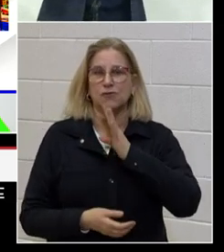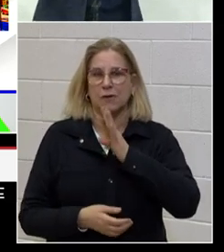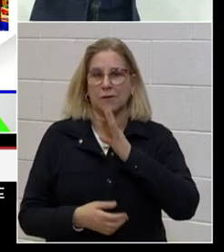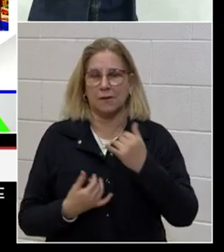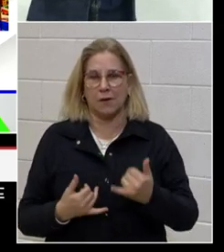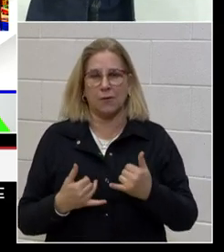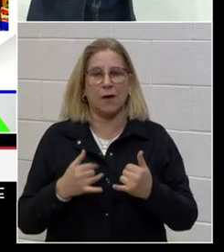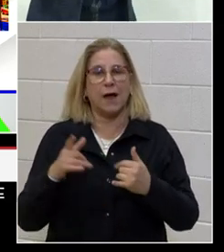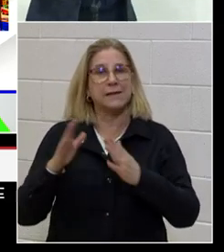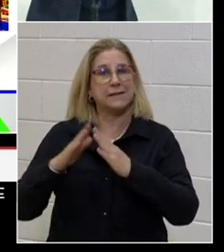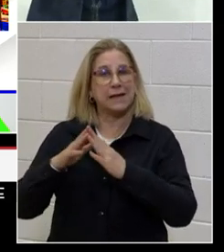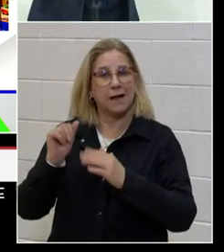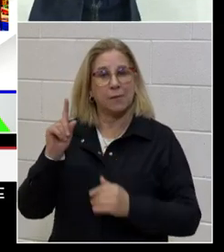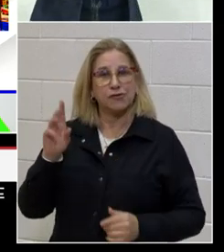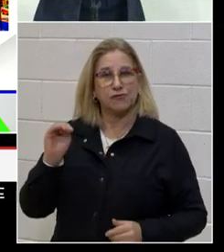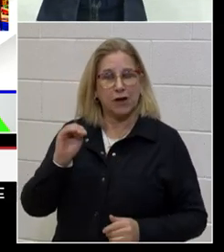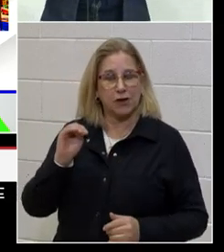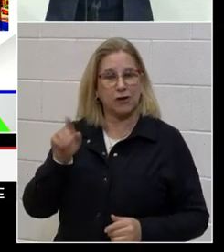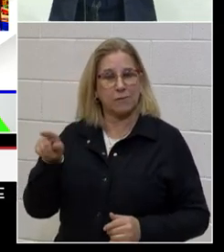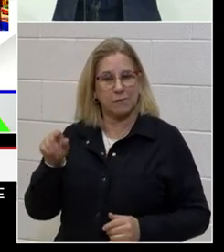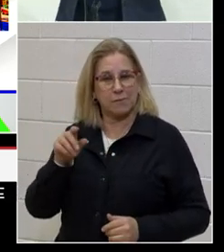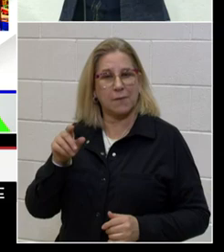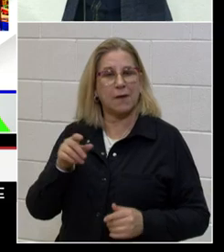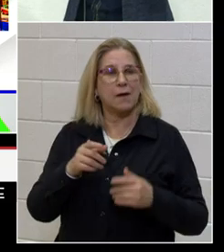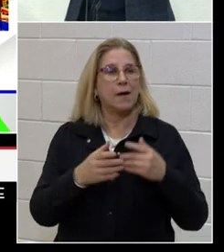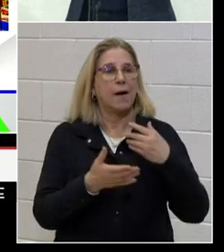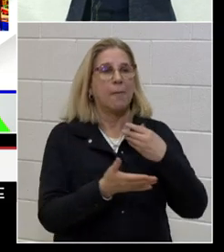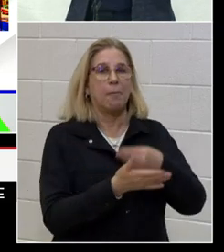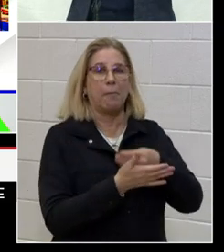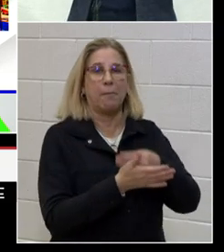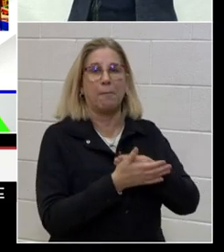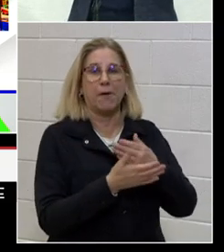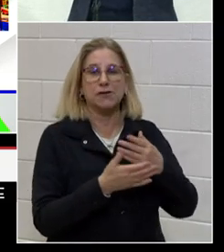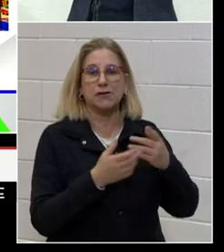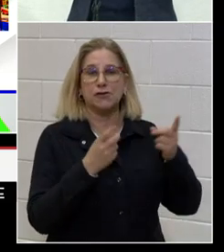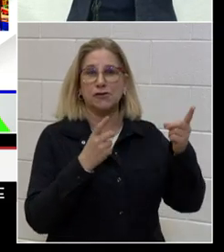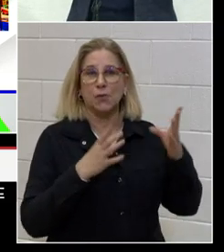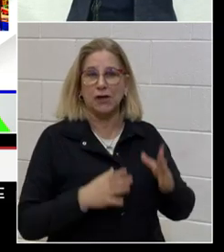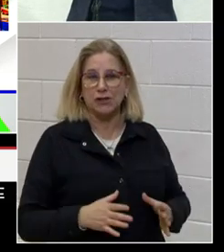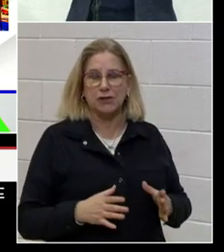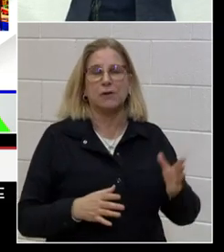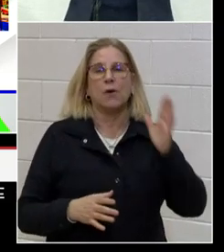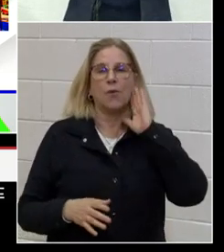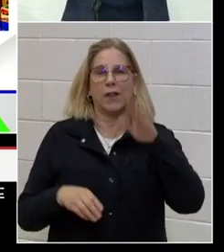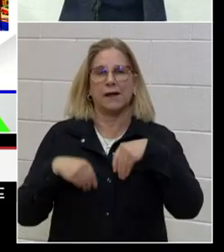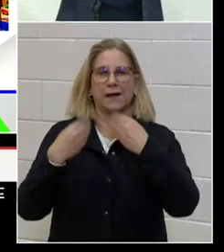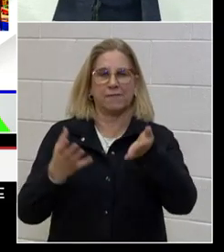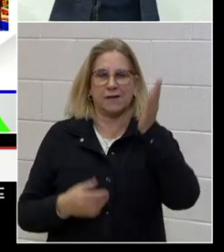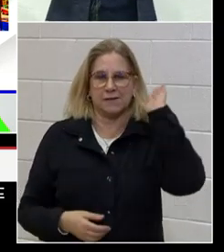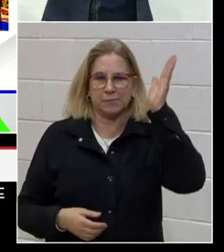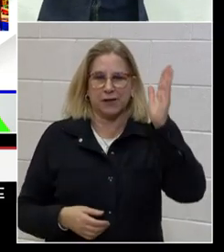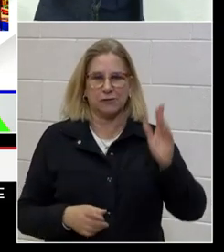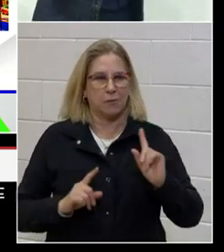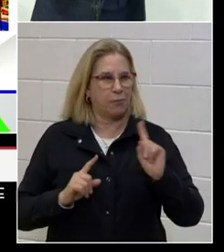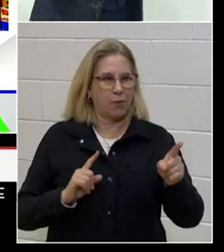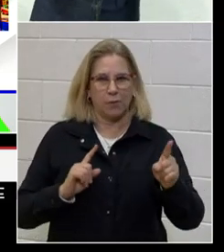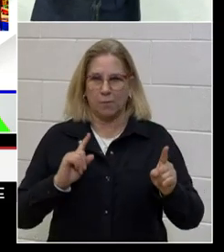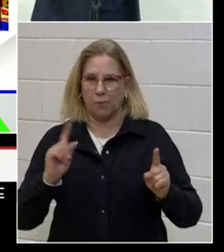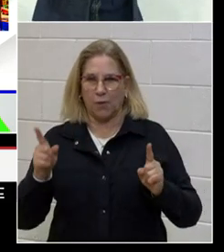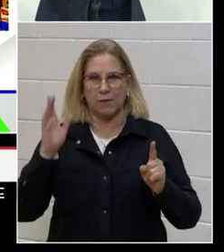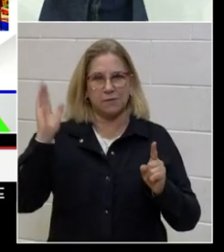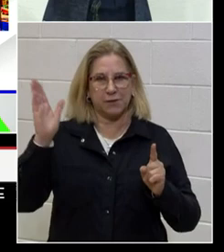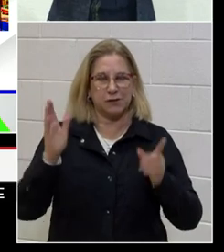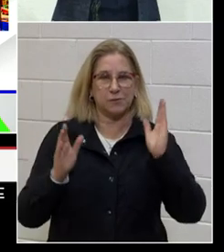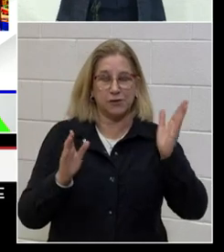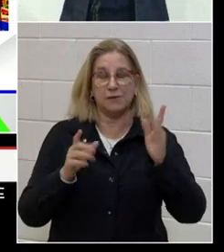our process, and then we're going to ask you to help us balance a budget. And it'll be a little bit different